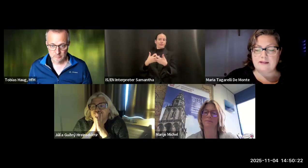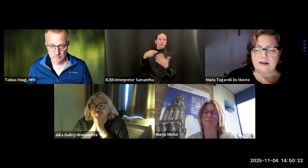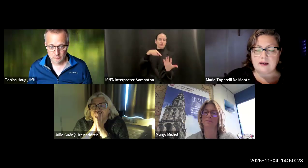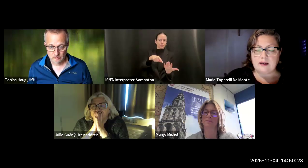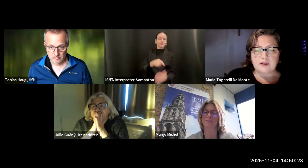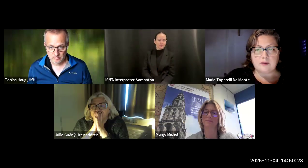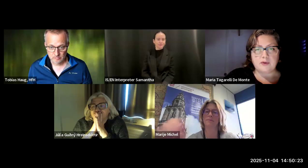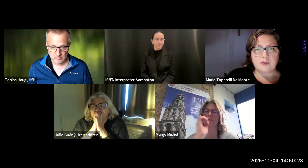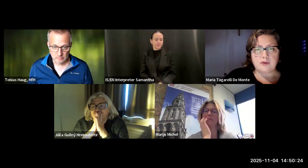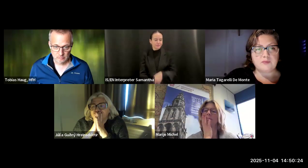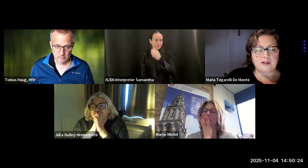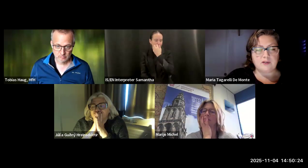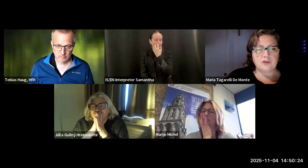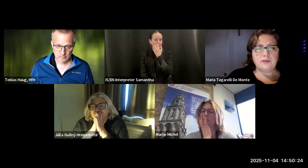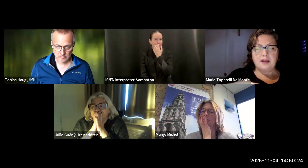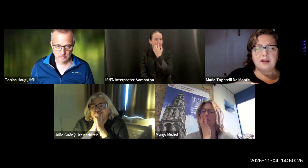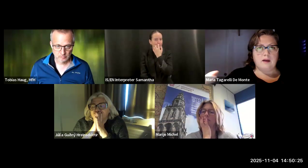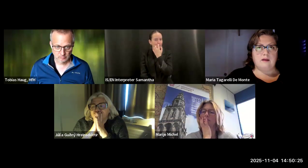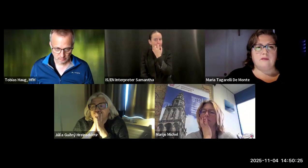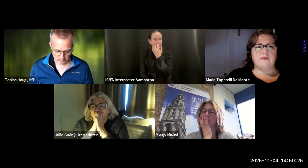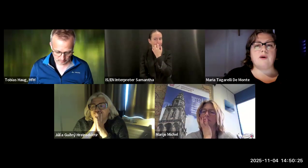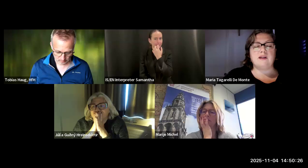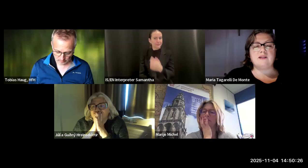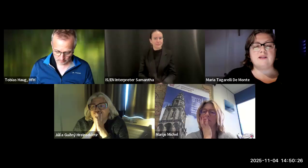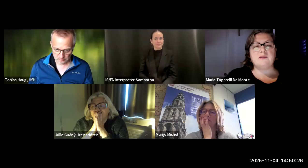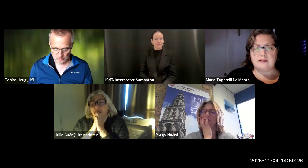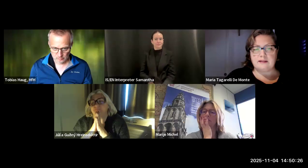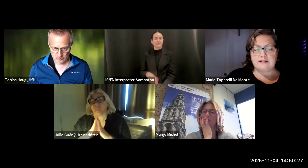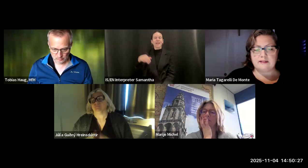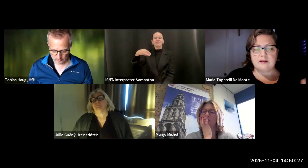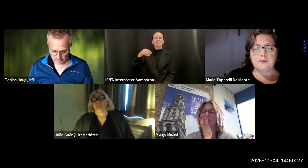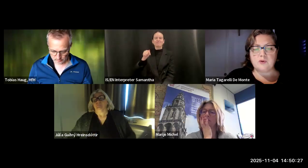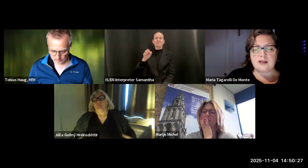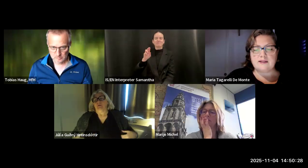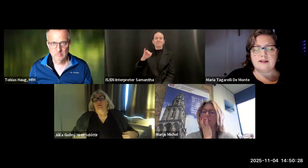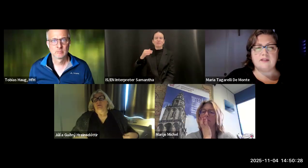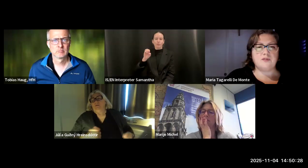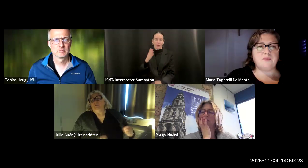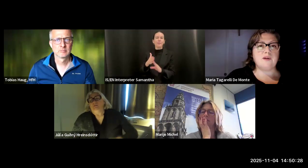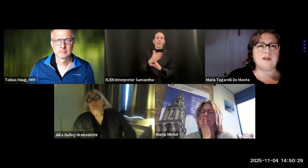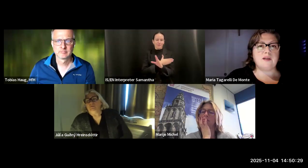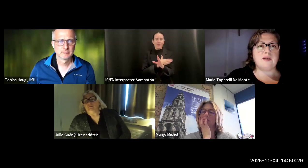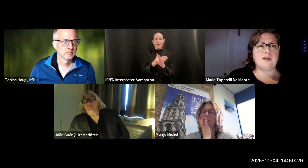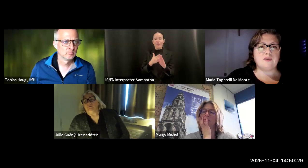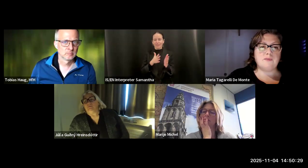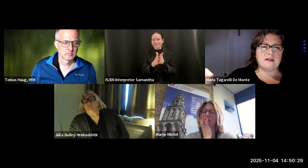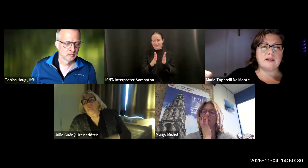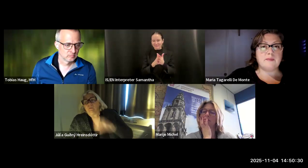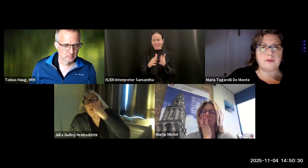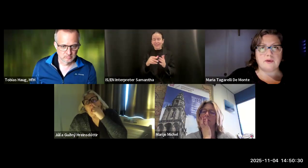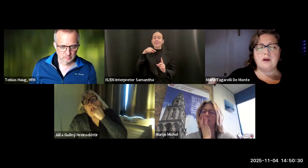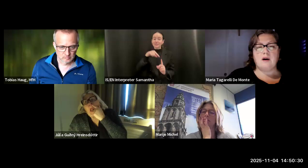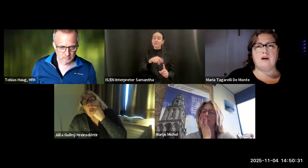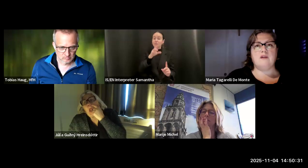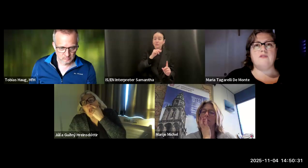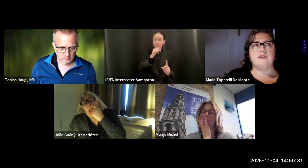Now, as the previous presenter very well explained, this is a process that for spoken language implies